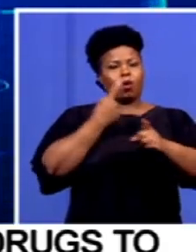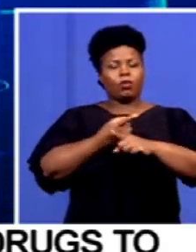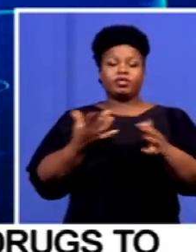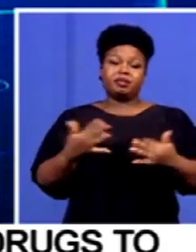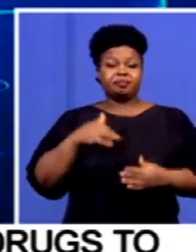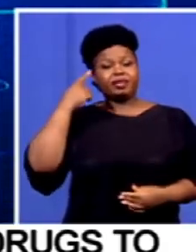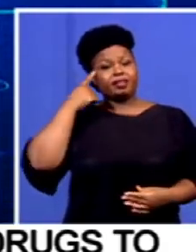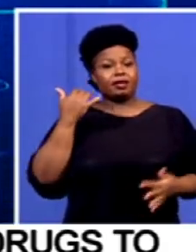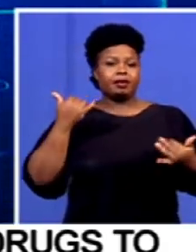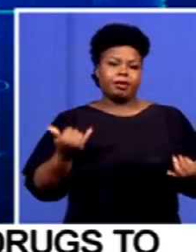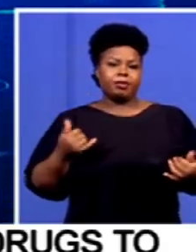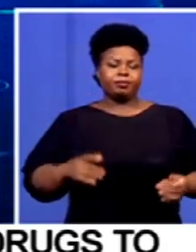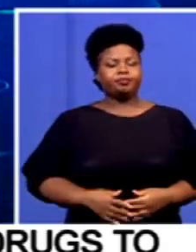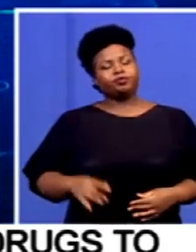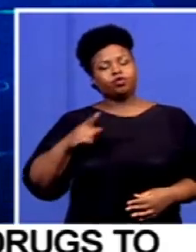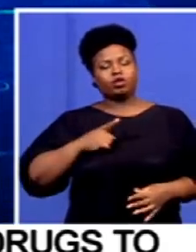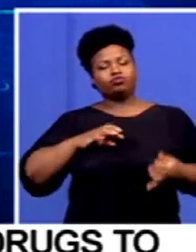think obviously to